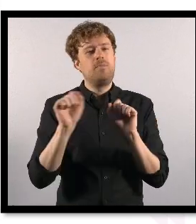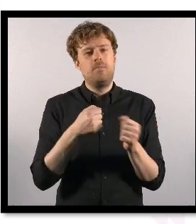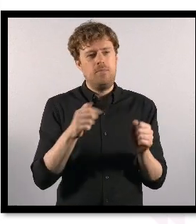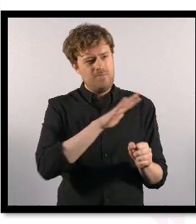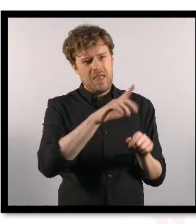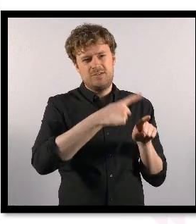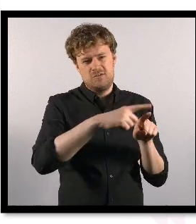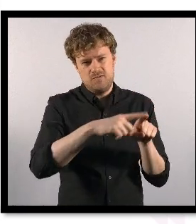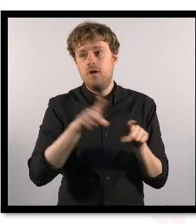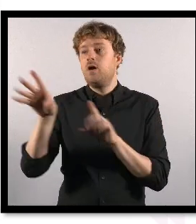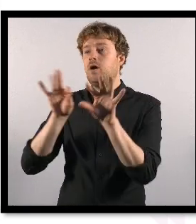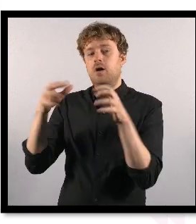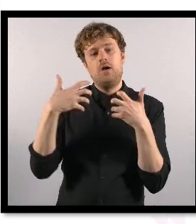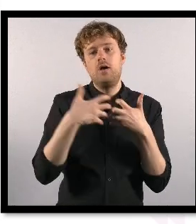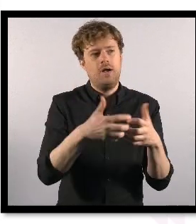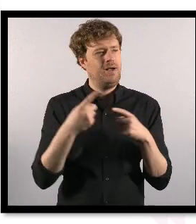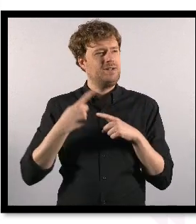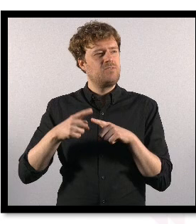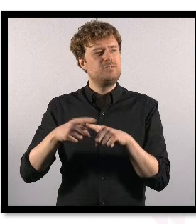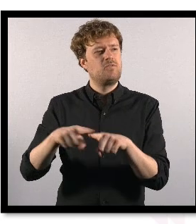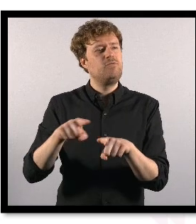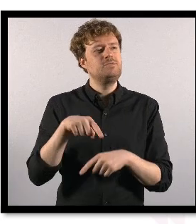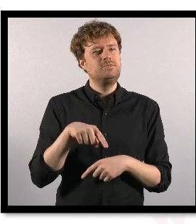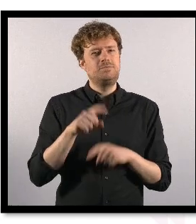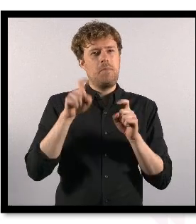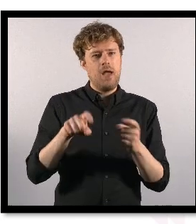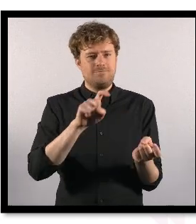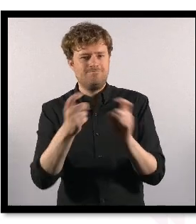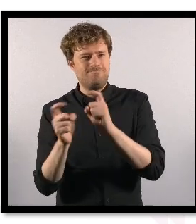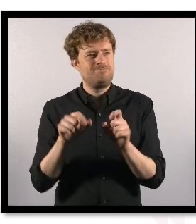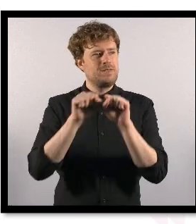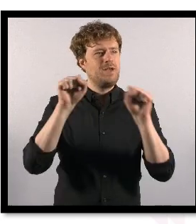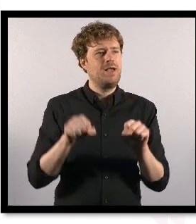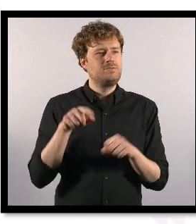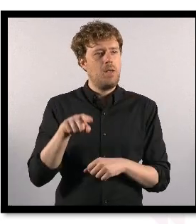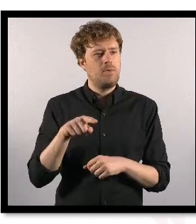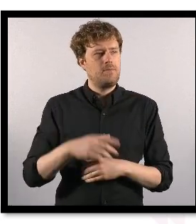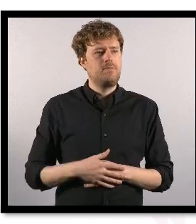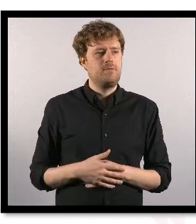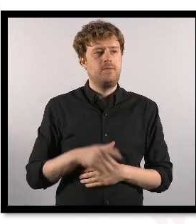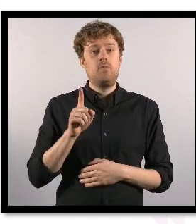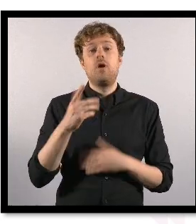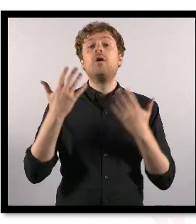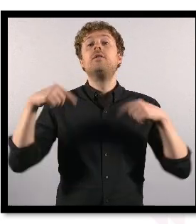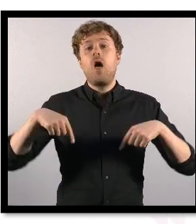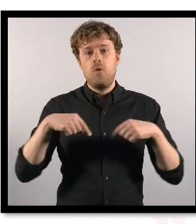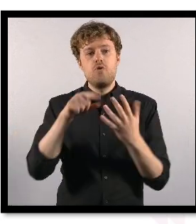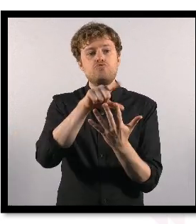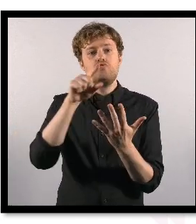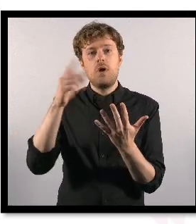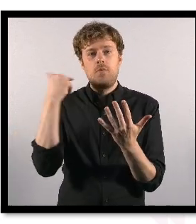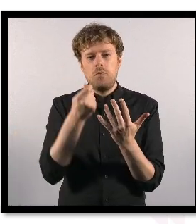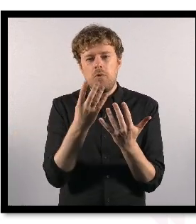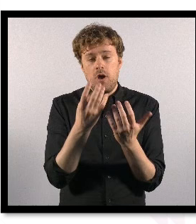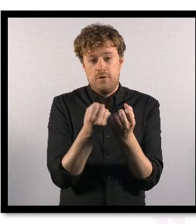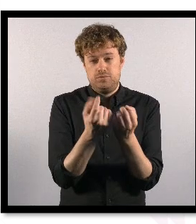solving the problems that end users are encountering as they deploy their environments. Yeah, and I was also thinking of one other